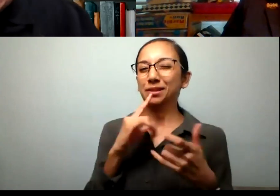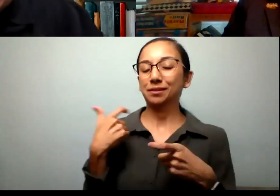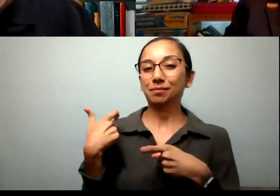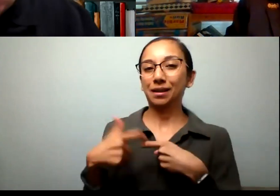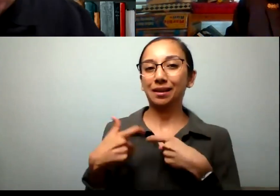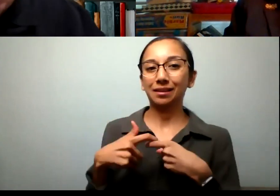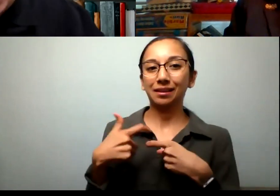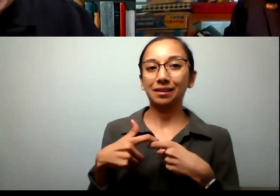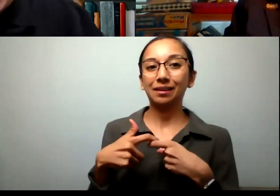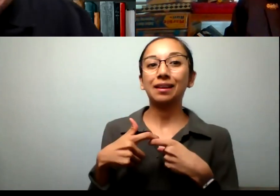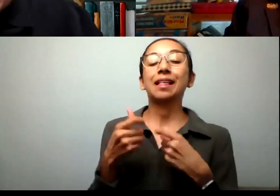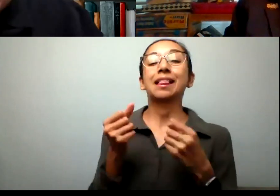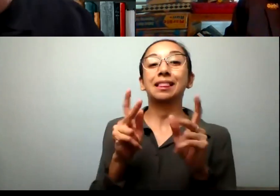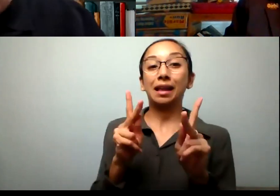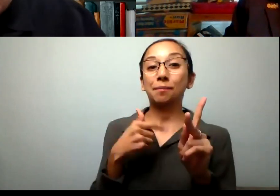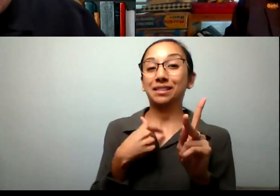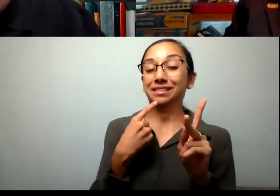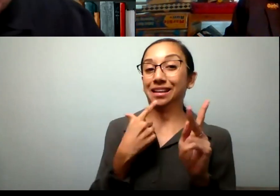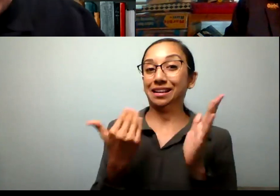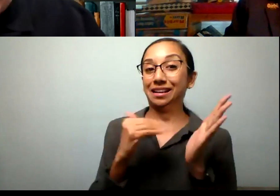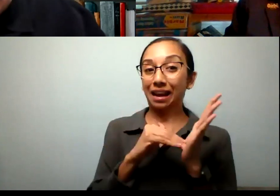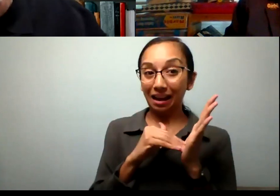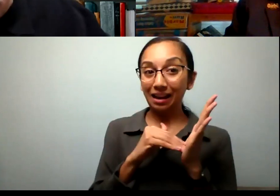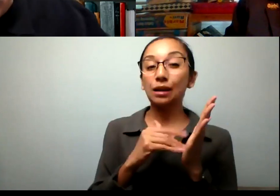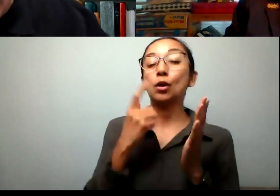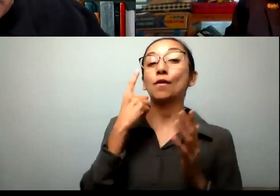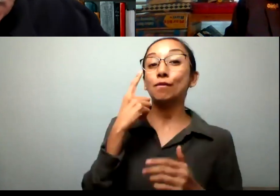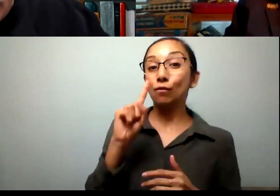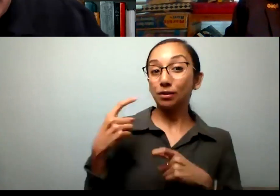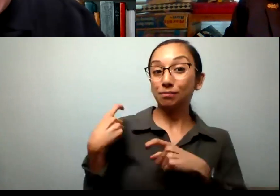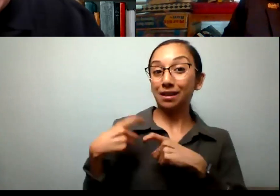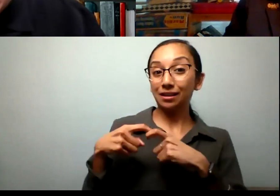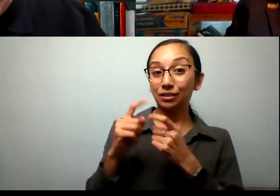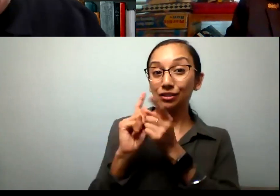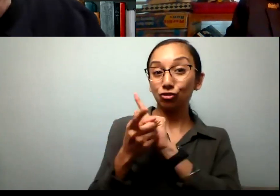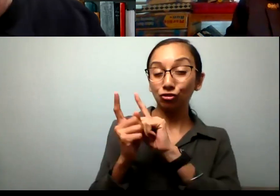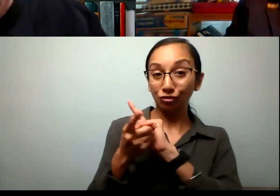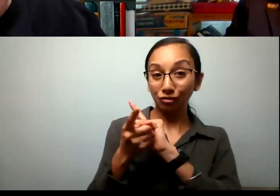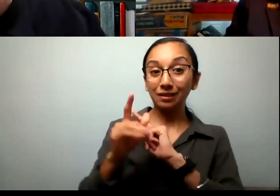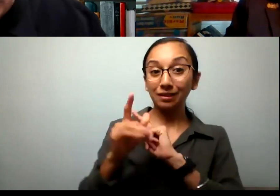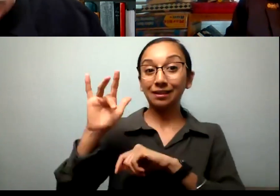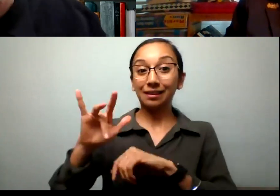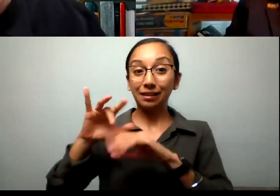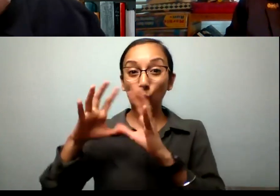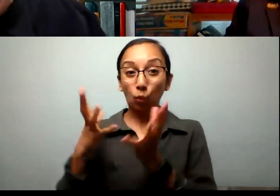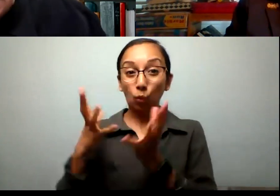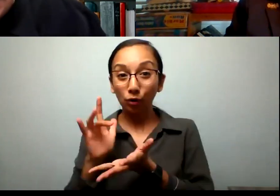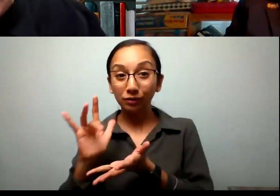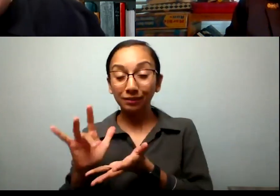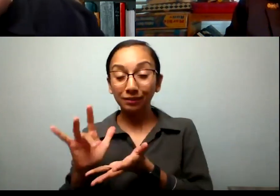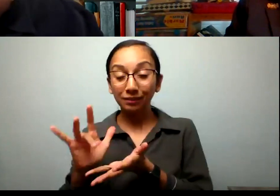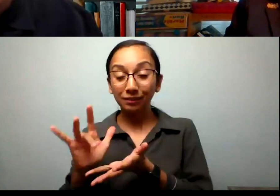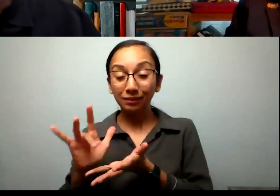para traducción en español. Toque el globo que dice español abajo. El globo que